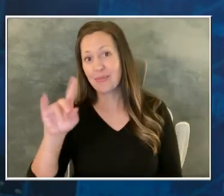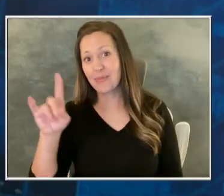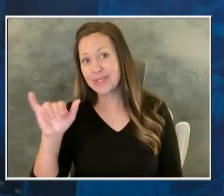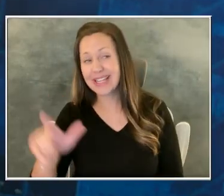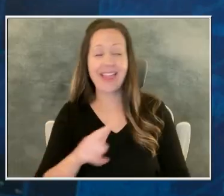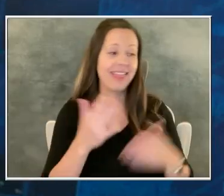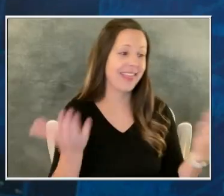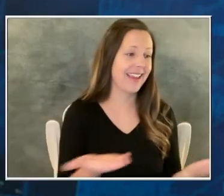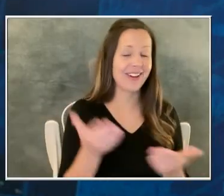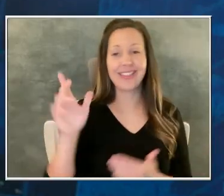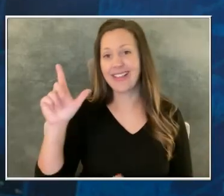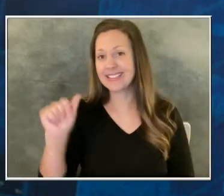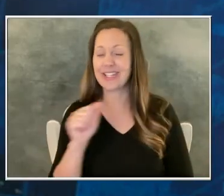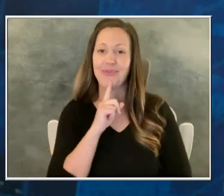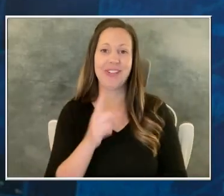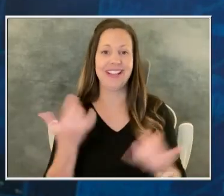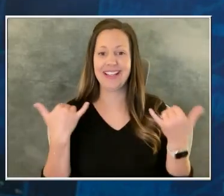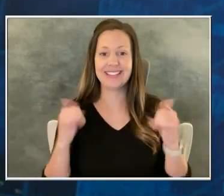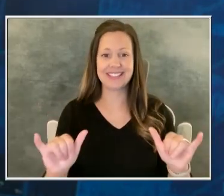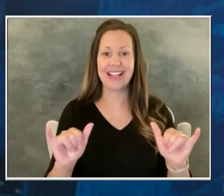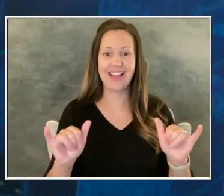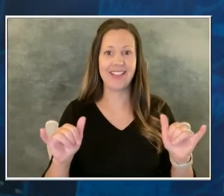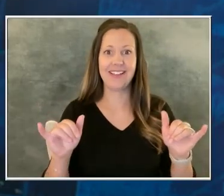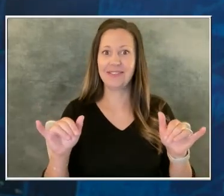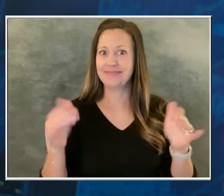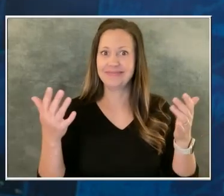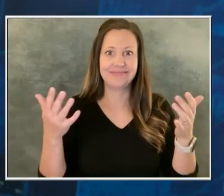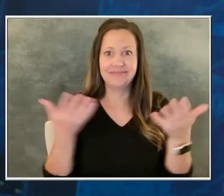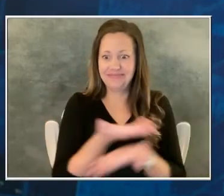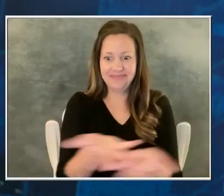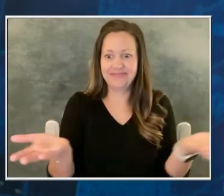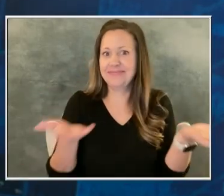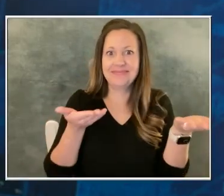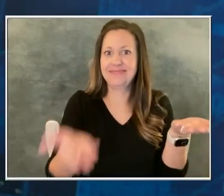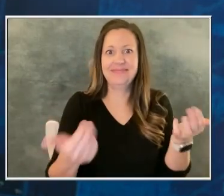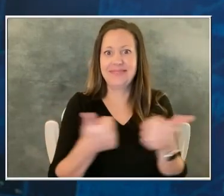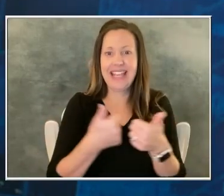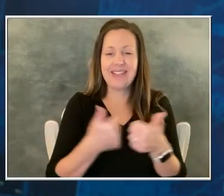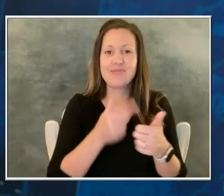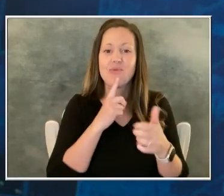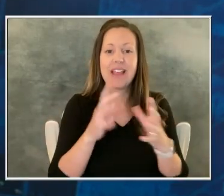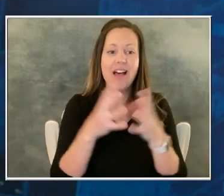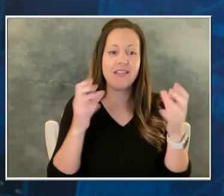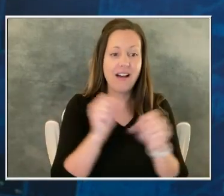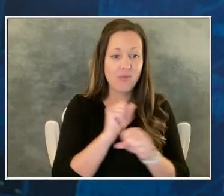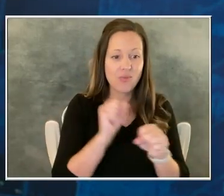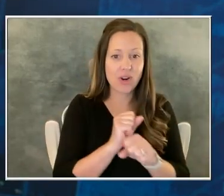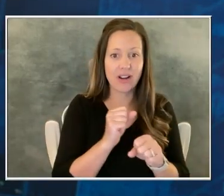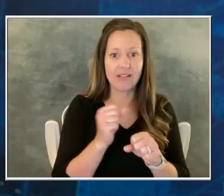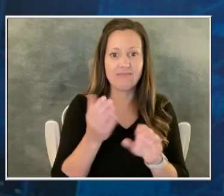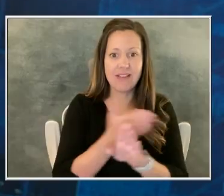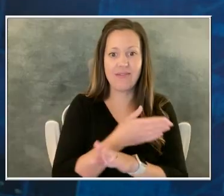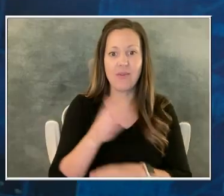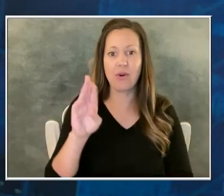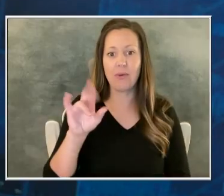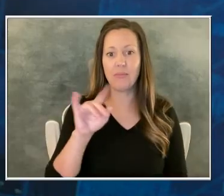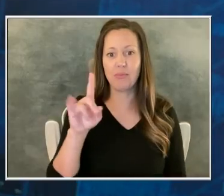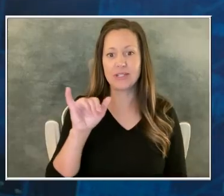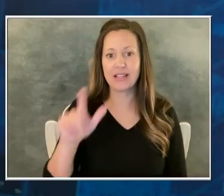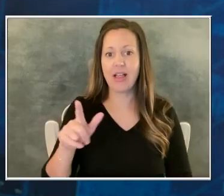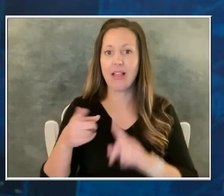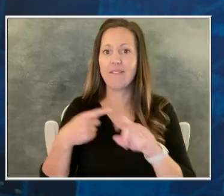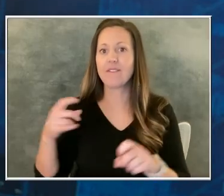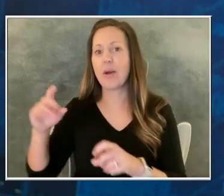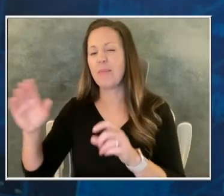or whatever, it still comes out to the same football. And, you know, there's been a lot of work that went into going to play in Brazil, both from the league office and from the